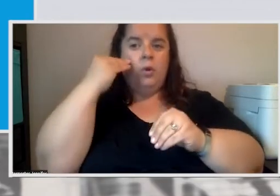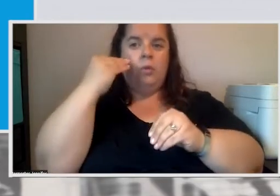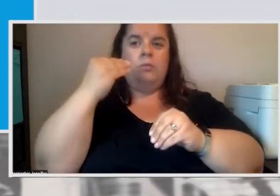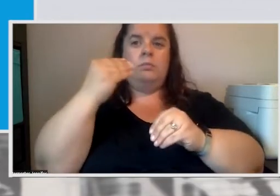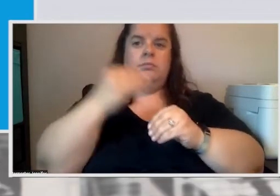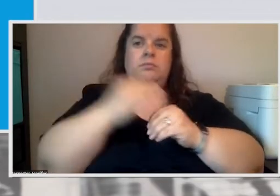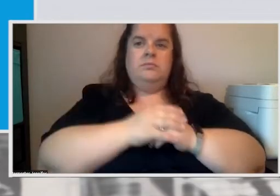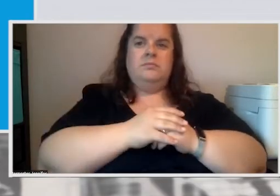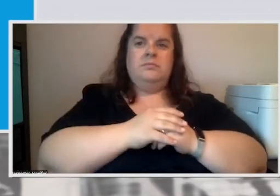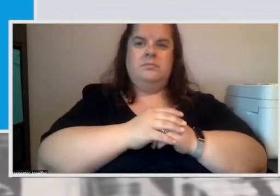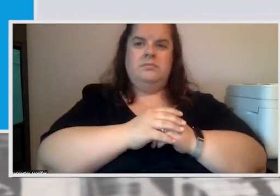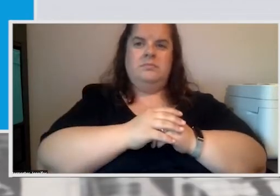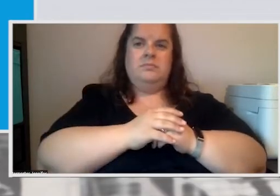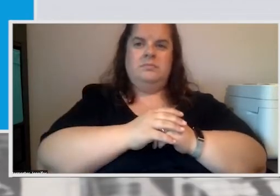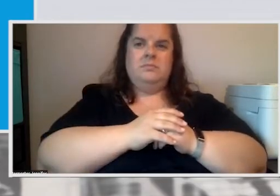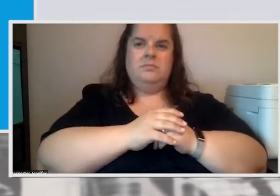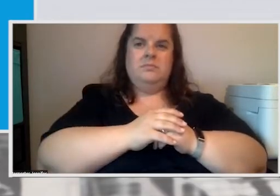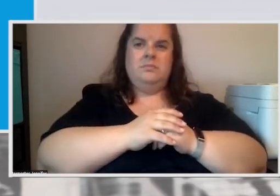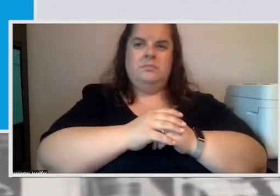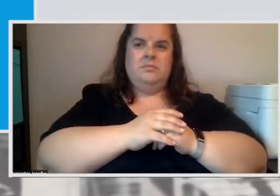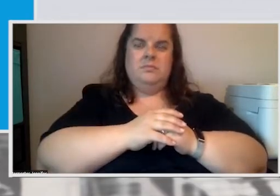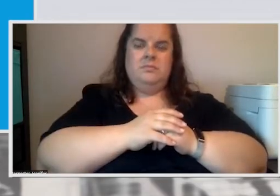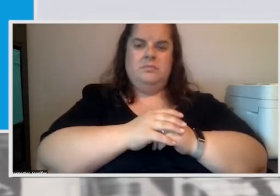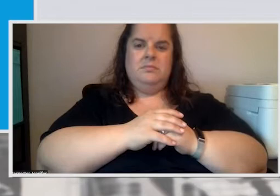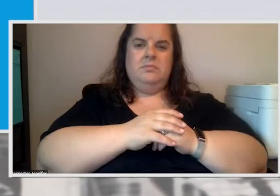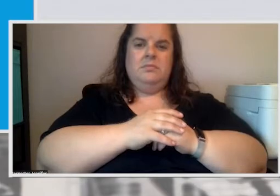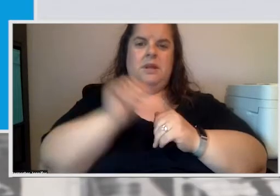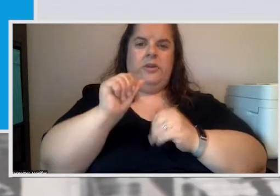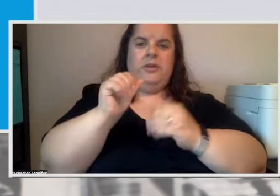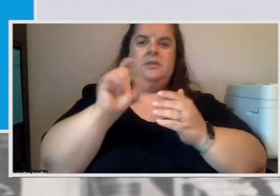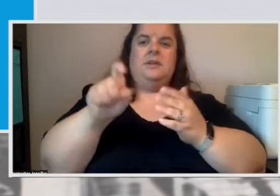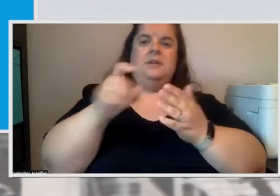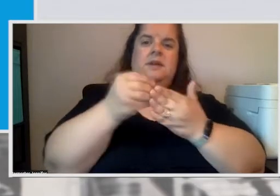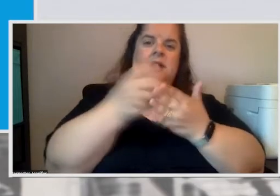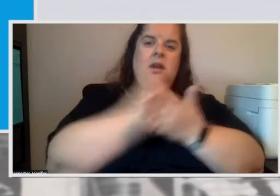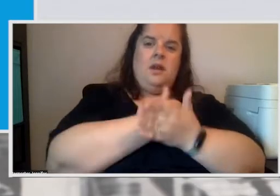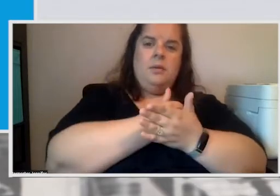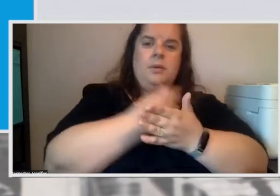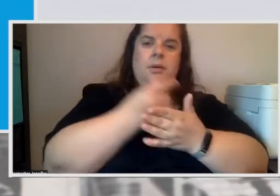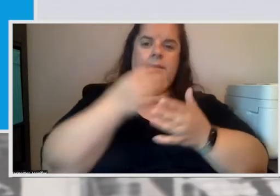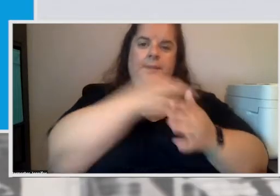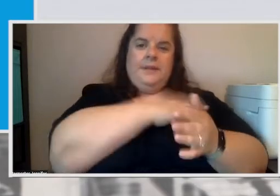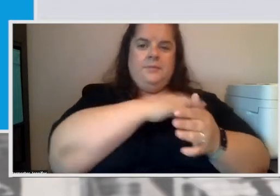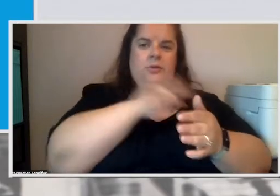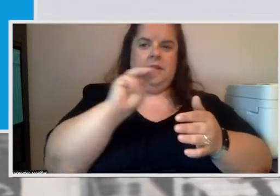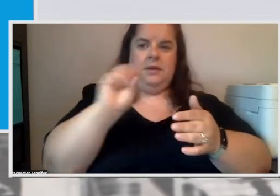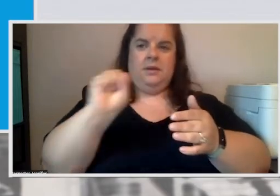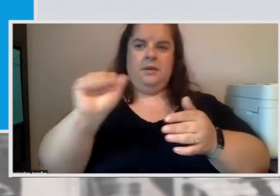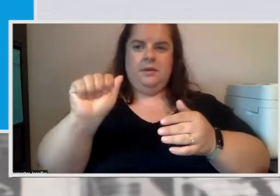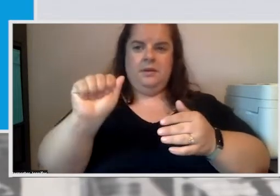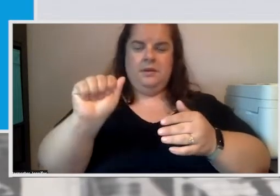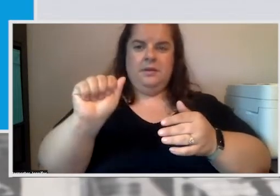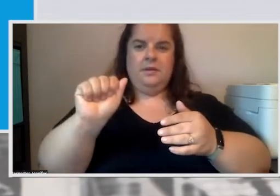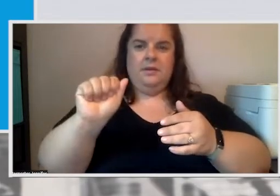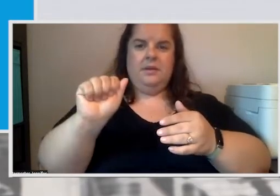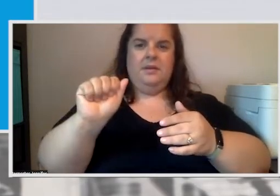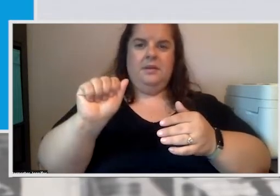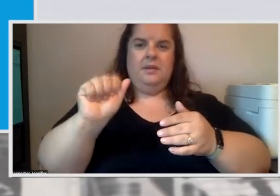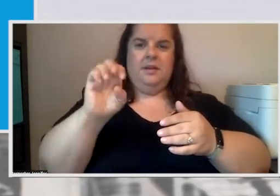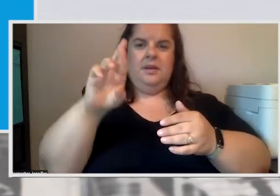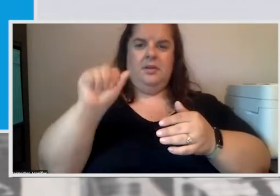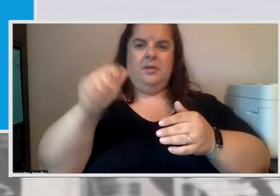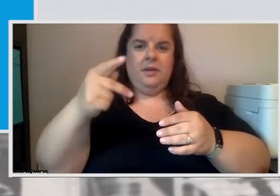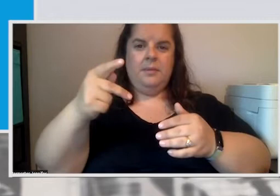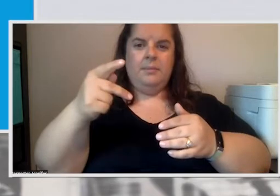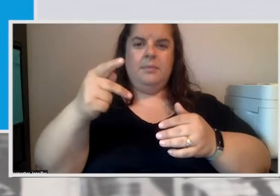are below 80% of the area median income of the Pittsburgh MSA. And the city ERAP allocation, we had 2